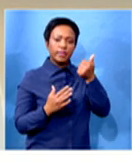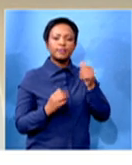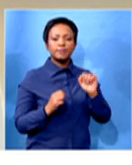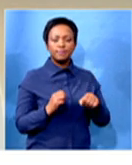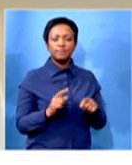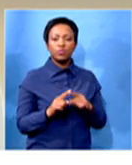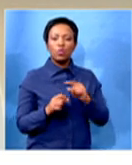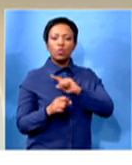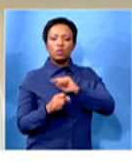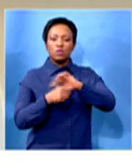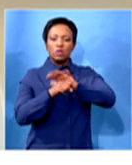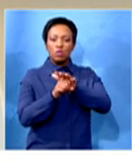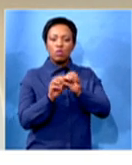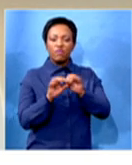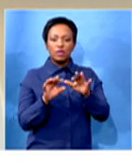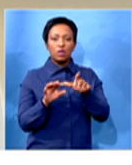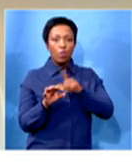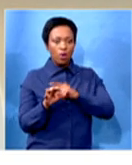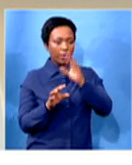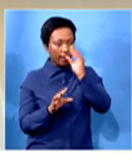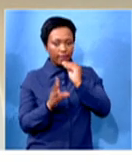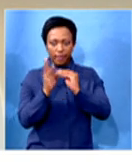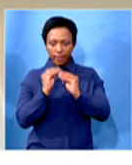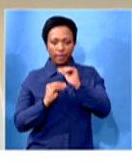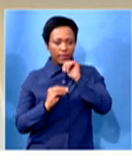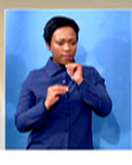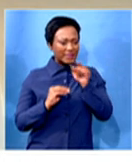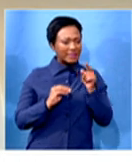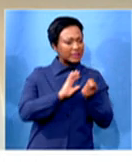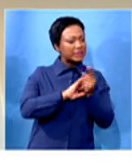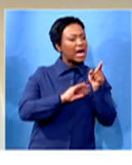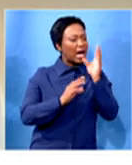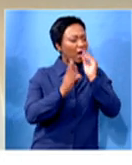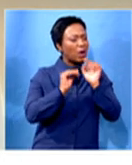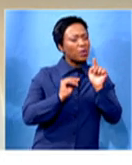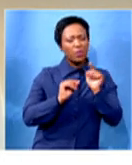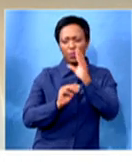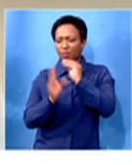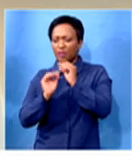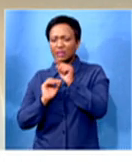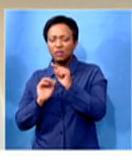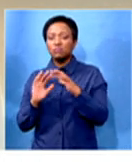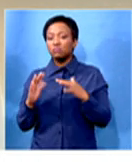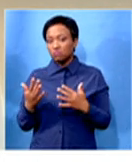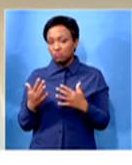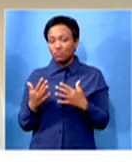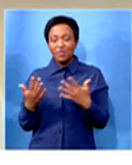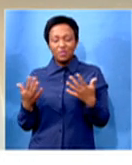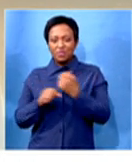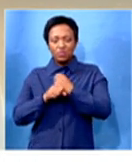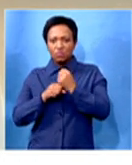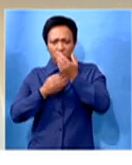epidemic is just that we've been learning literally as we go. And so, in that